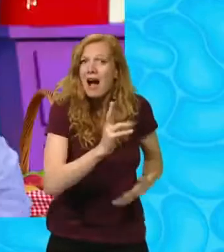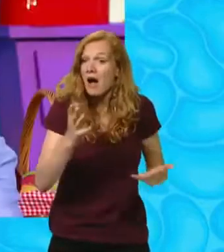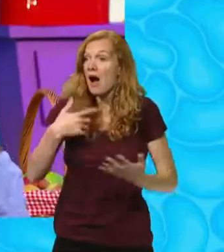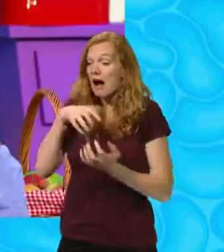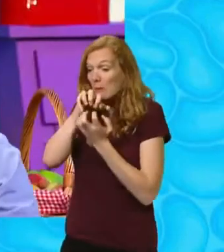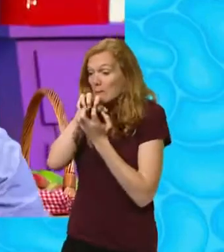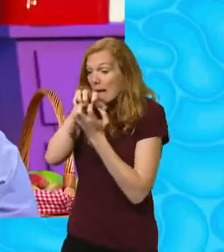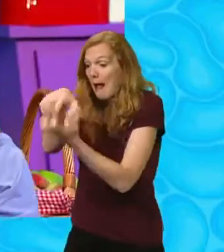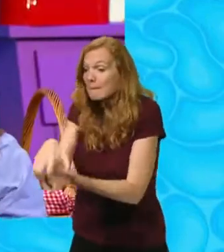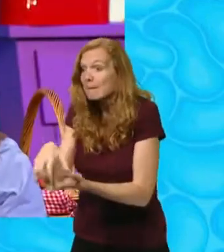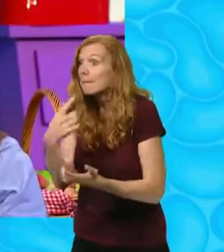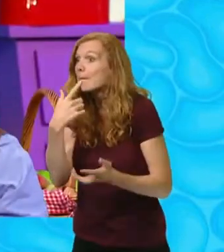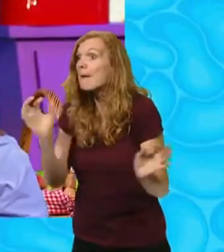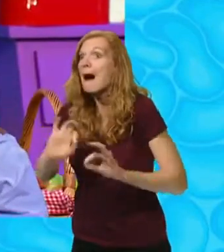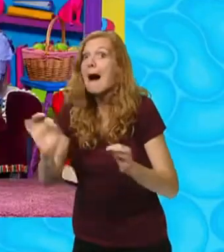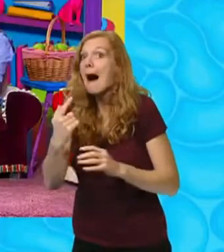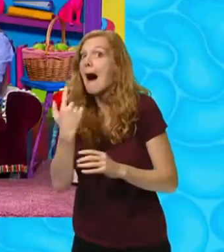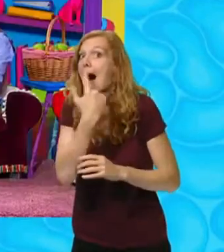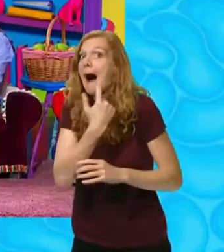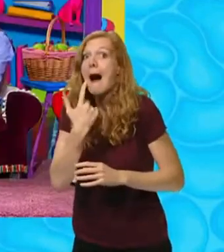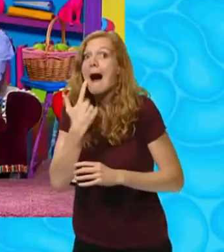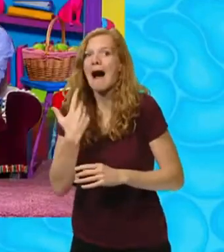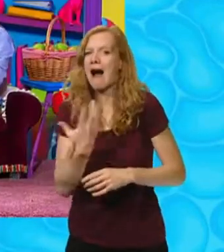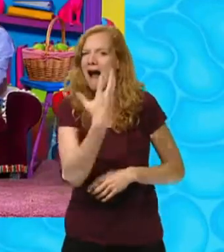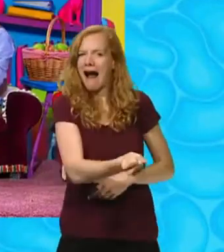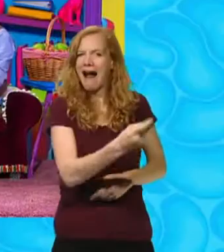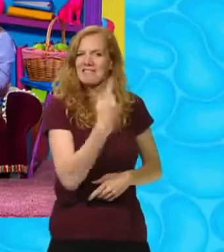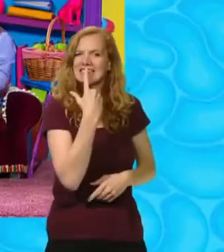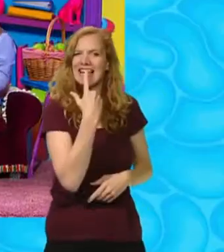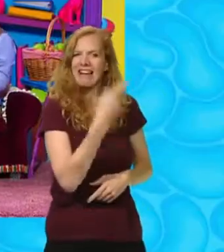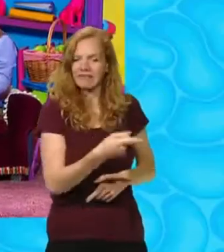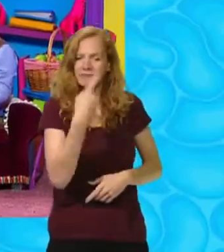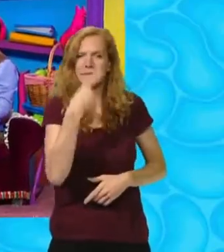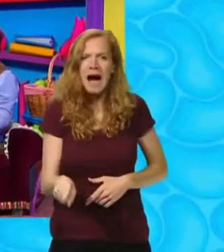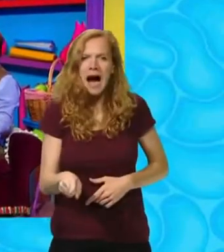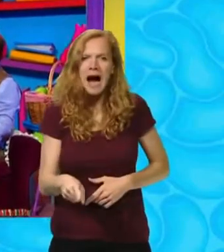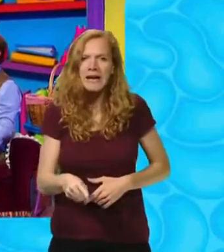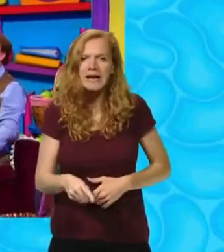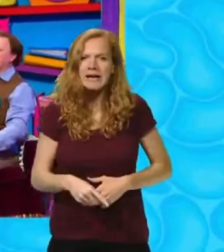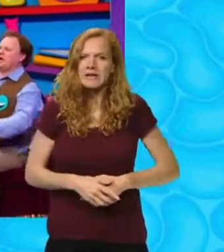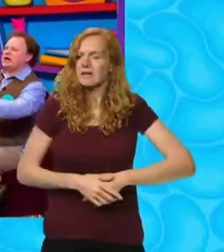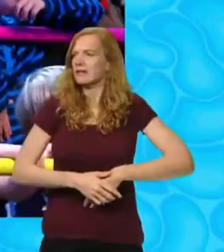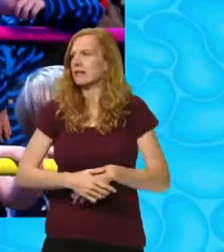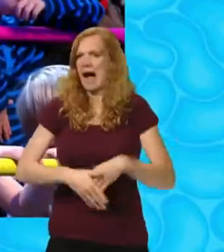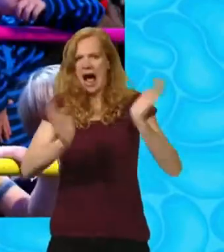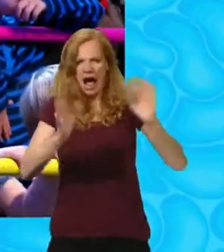I said my teeth have fallen out. Yeah, I knew it! Those aren't your teeth, and I'm having them. It's got me!